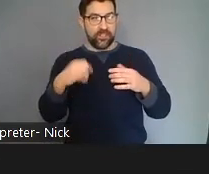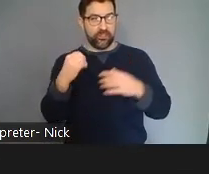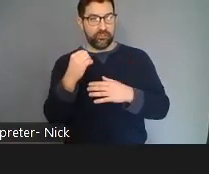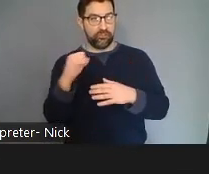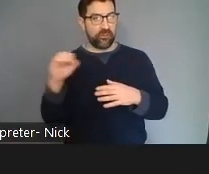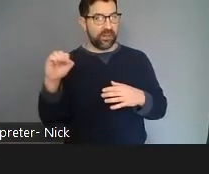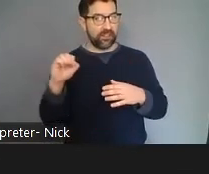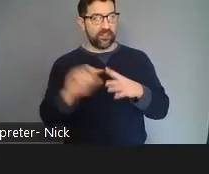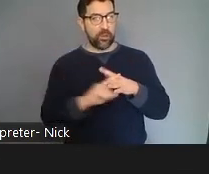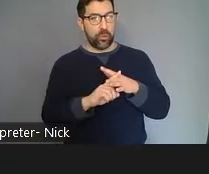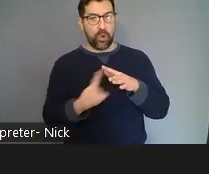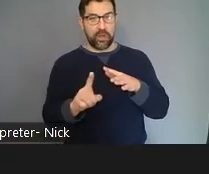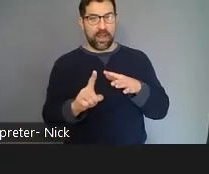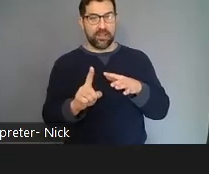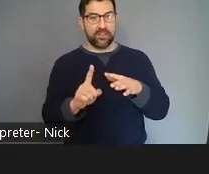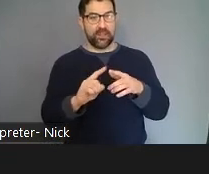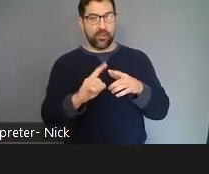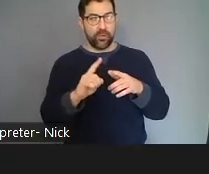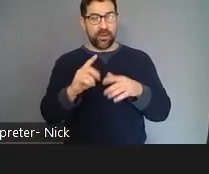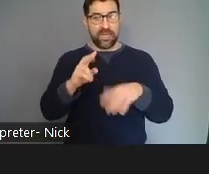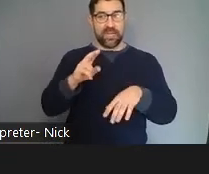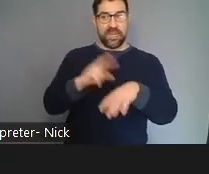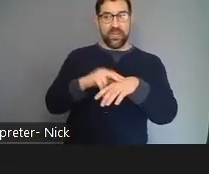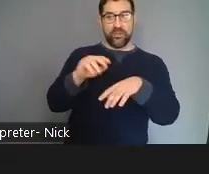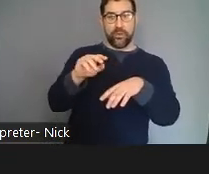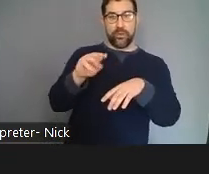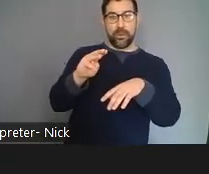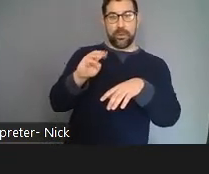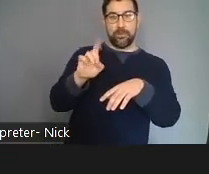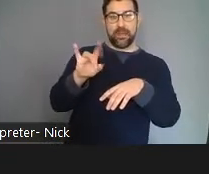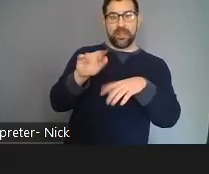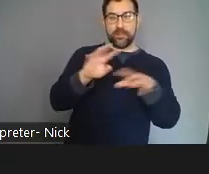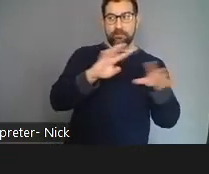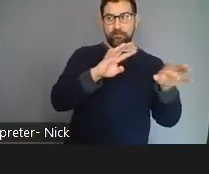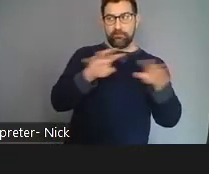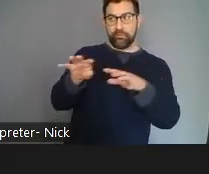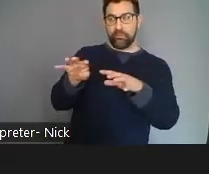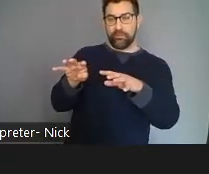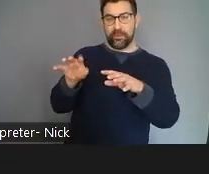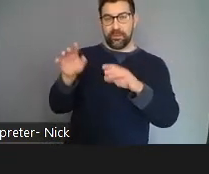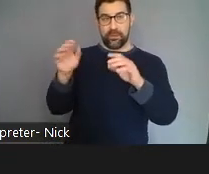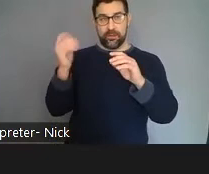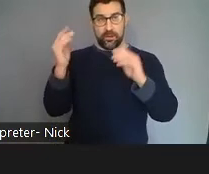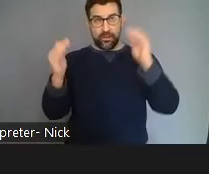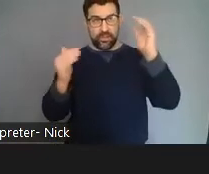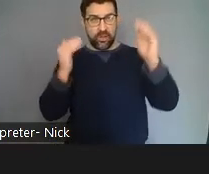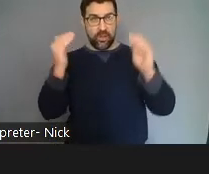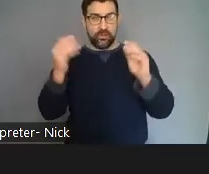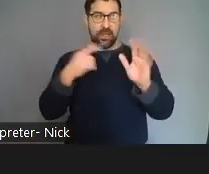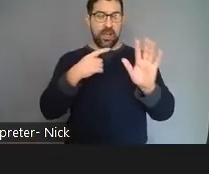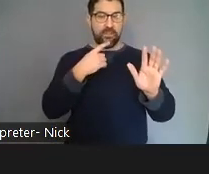or walkouts gain national attention, how adults might offer lip